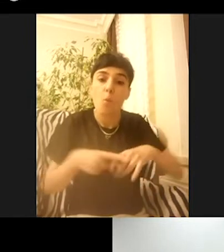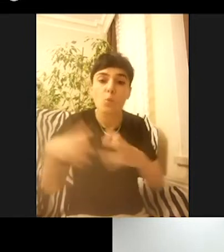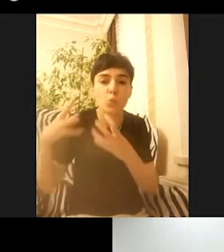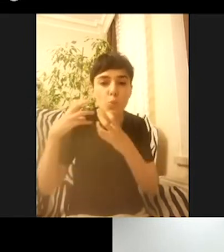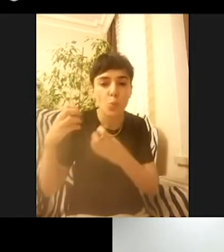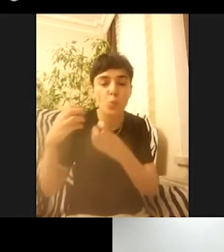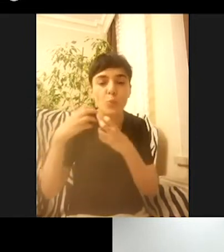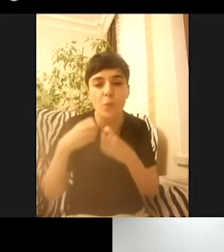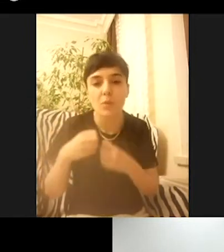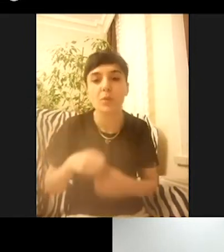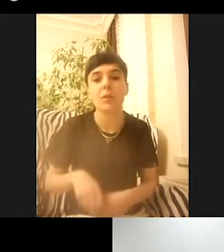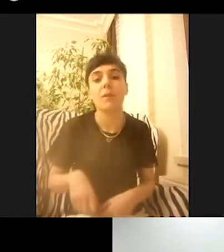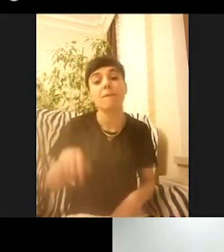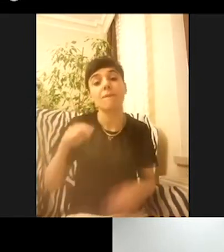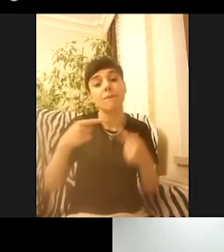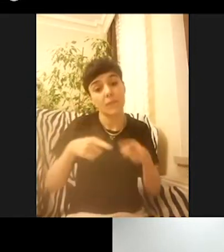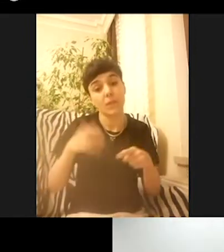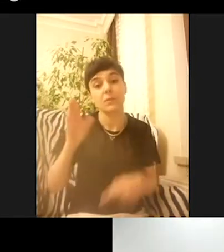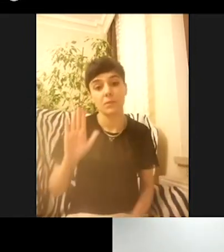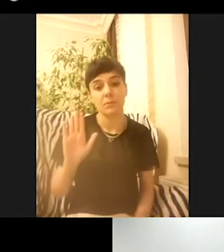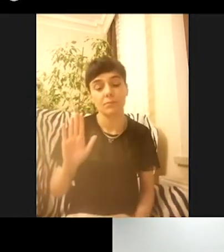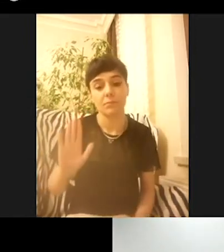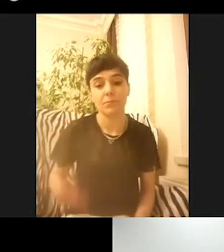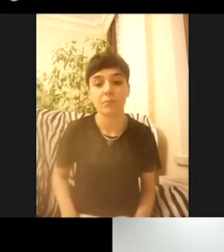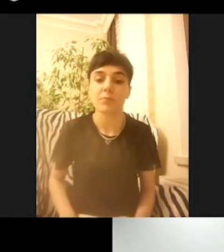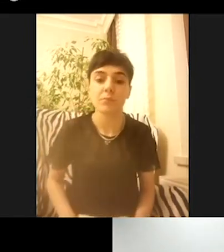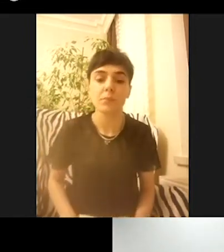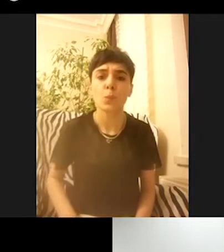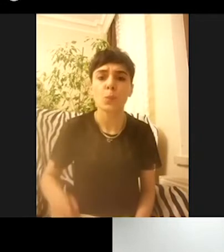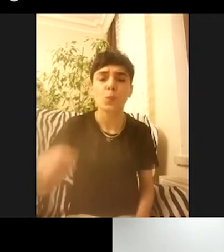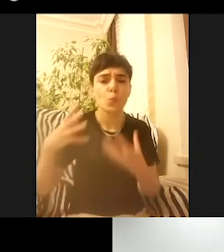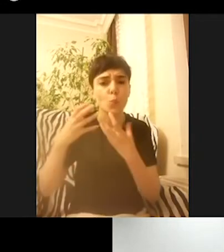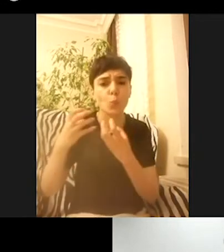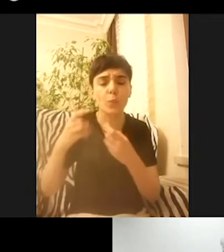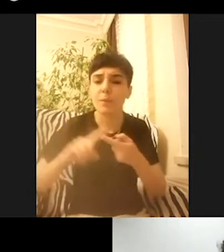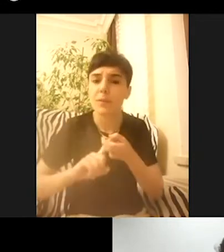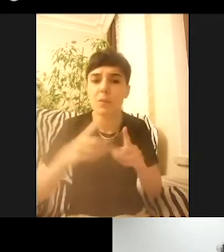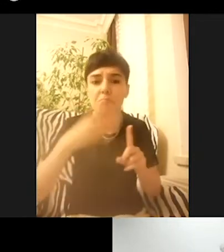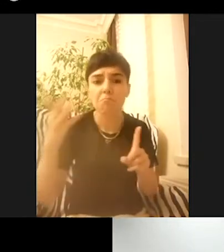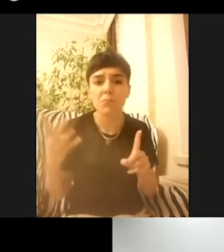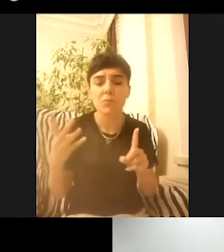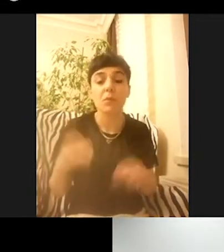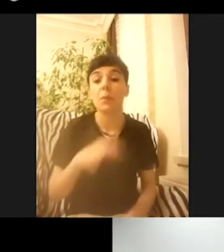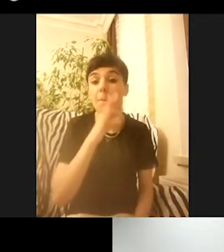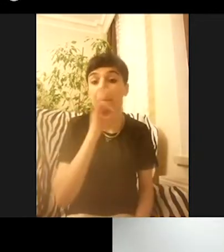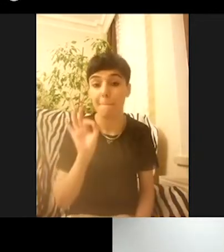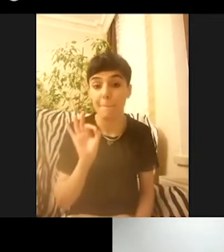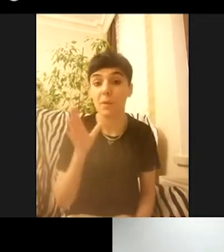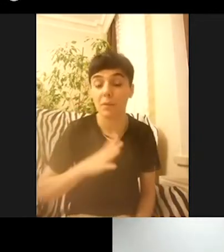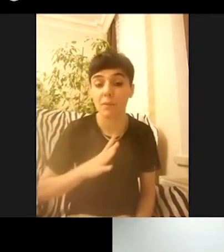gay international term that is highly debated in academia and activist circle,